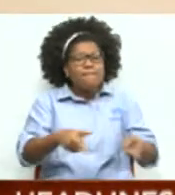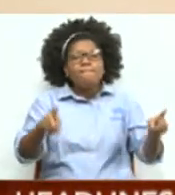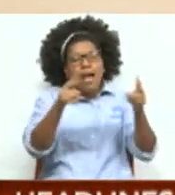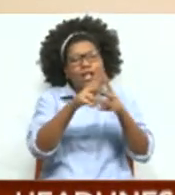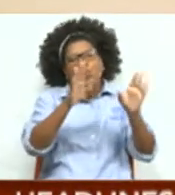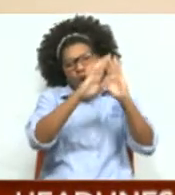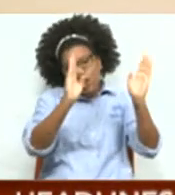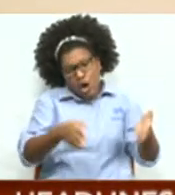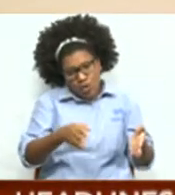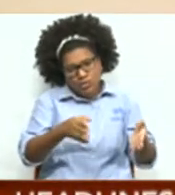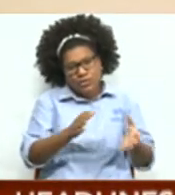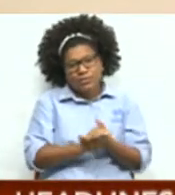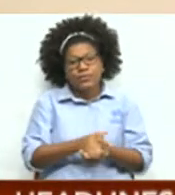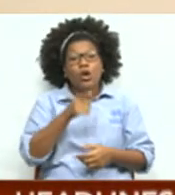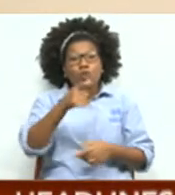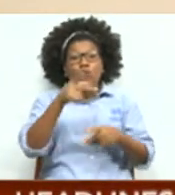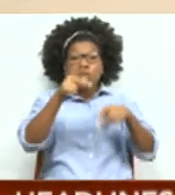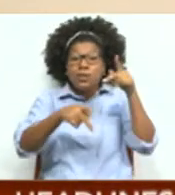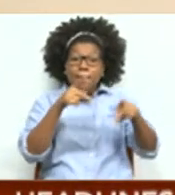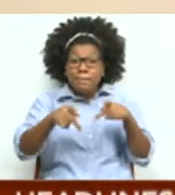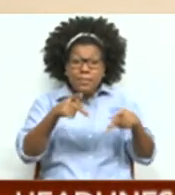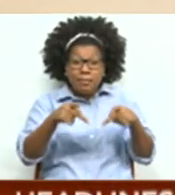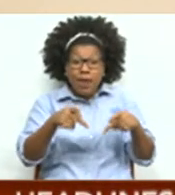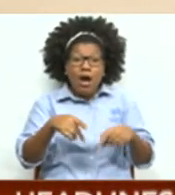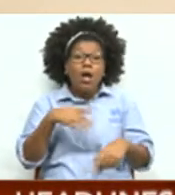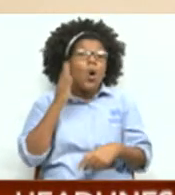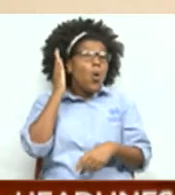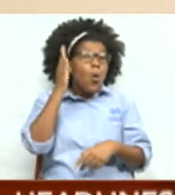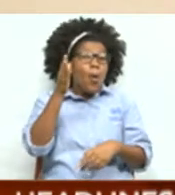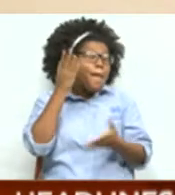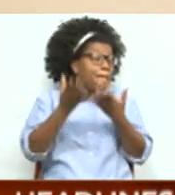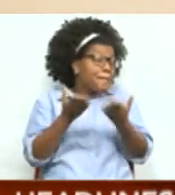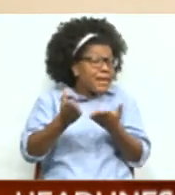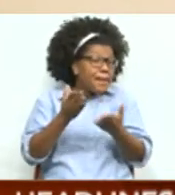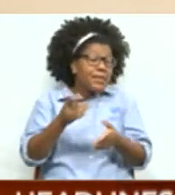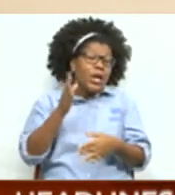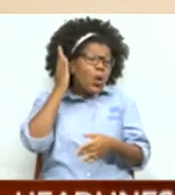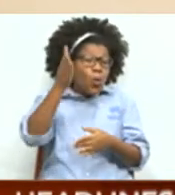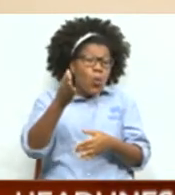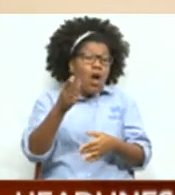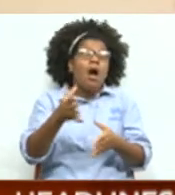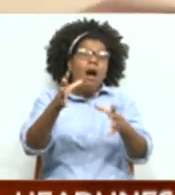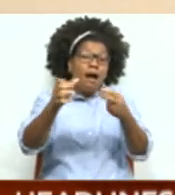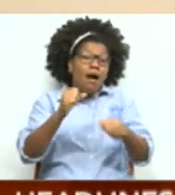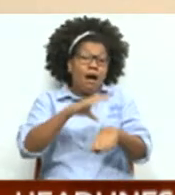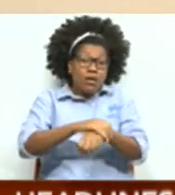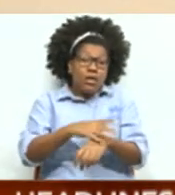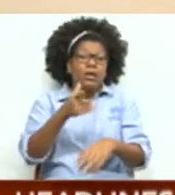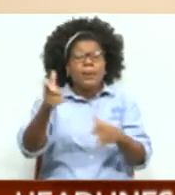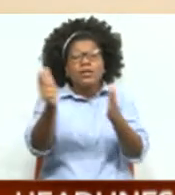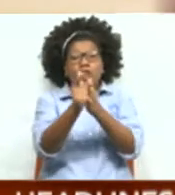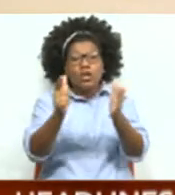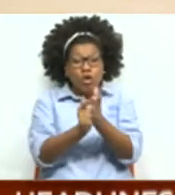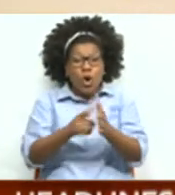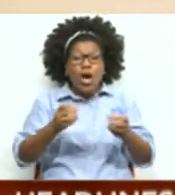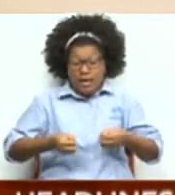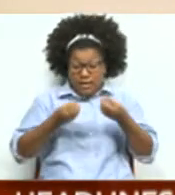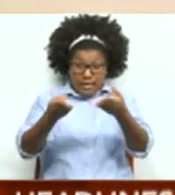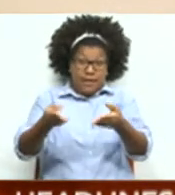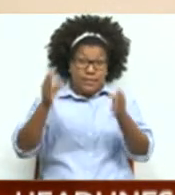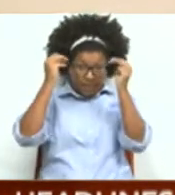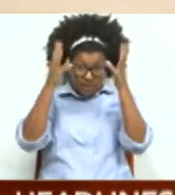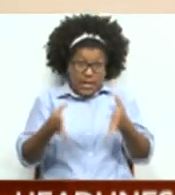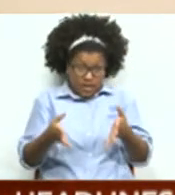are likely to be subjected, because right now the law gives the minister the approval and provision to